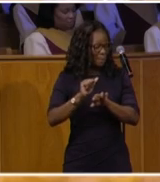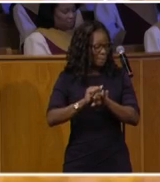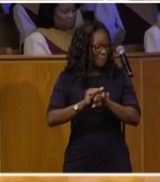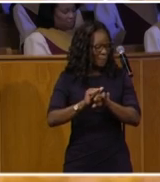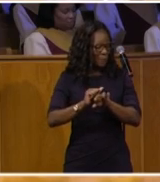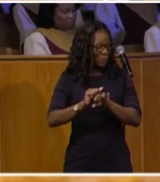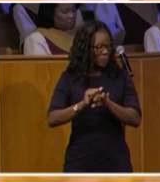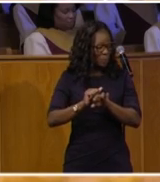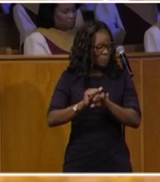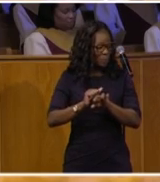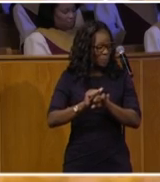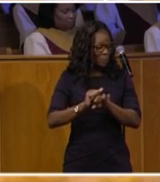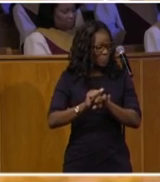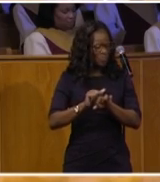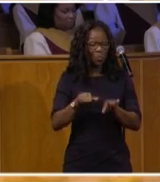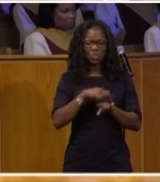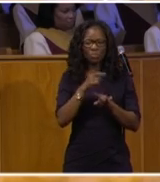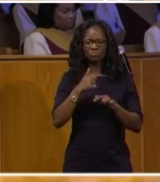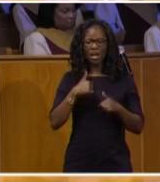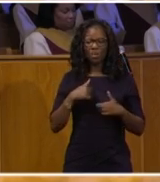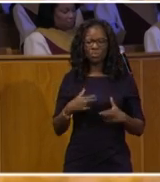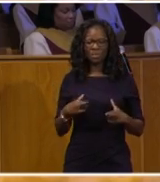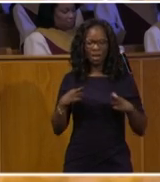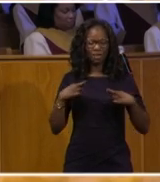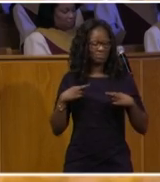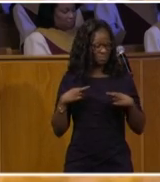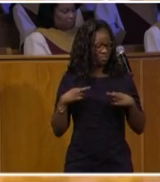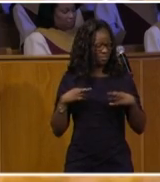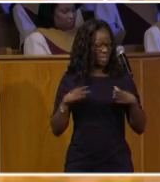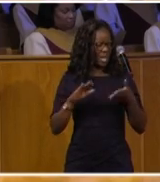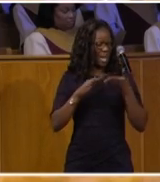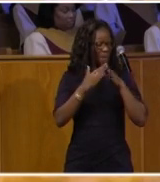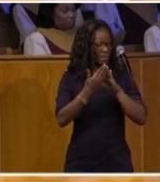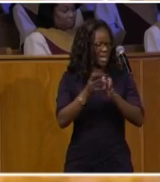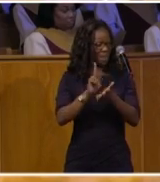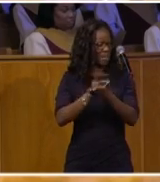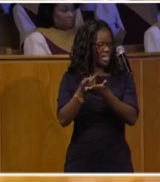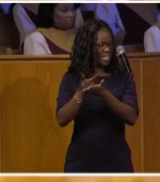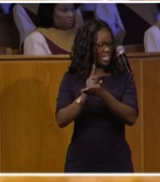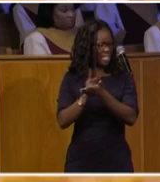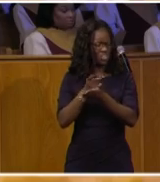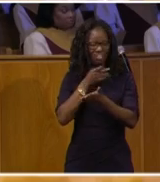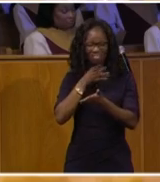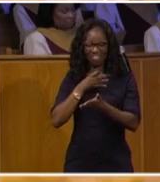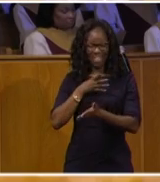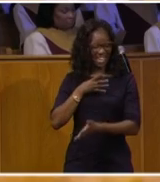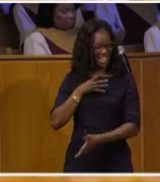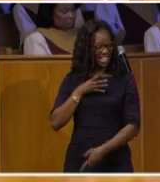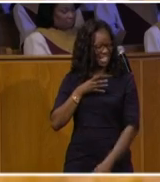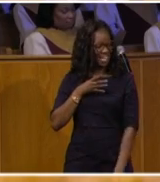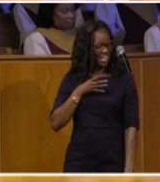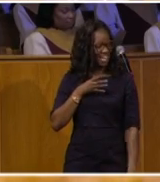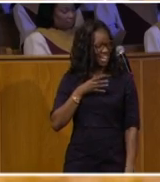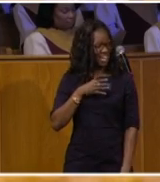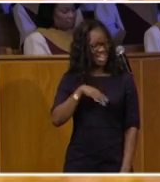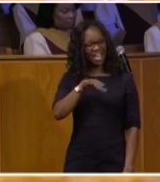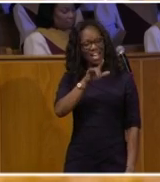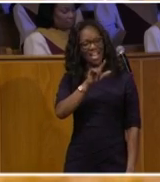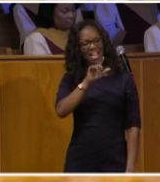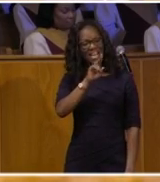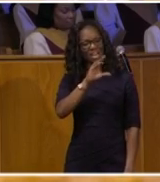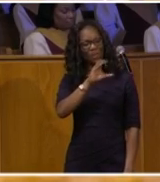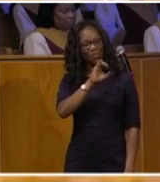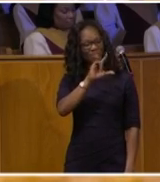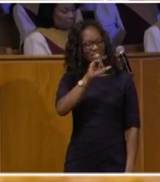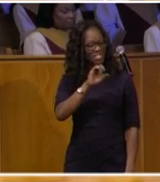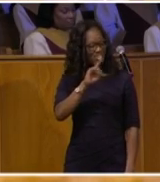was as soon as I retired, I became a kitchen lady. And Lucille Day,